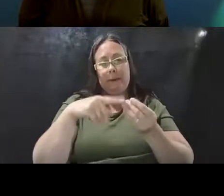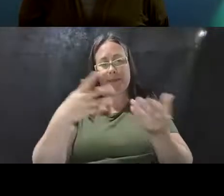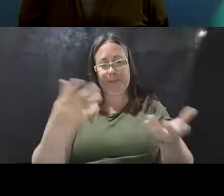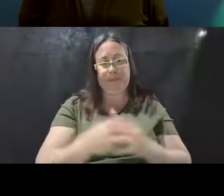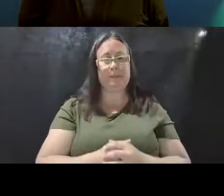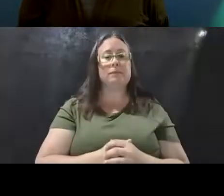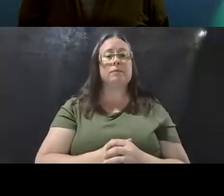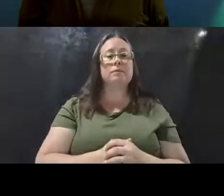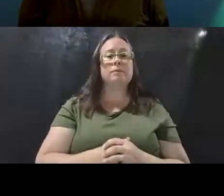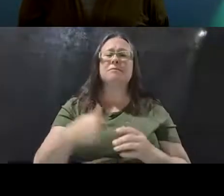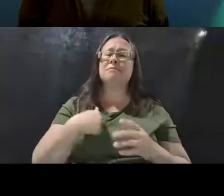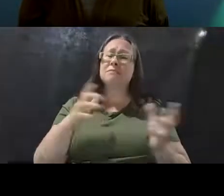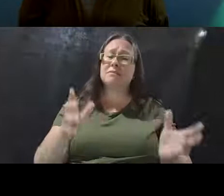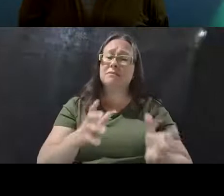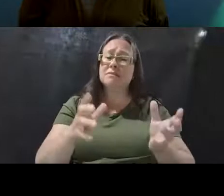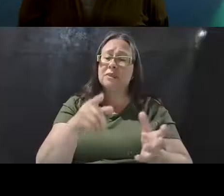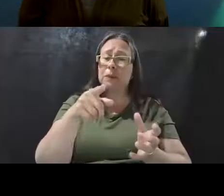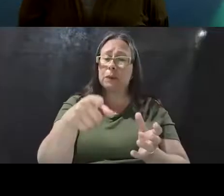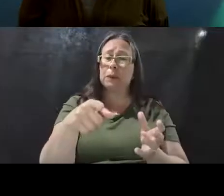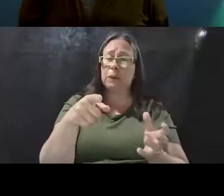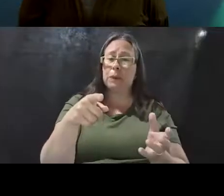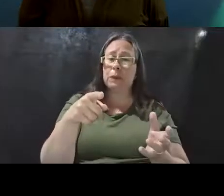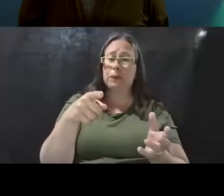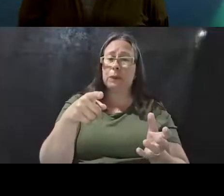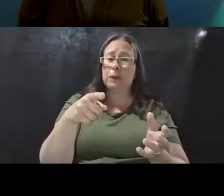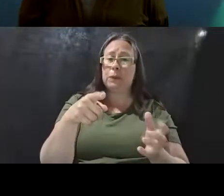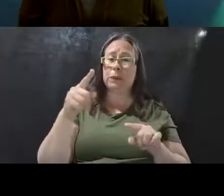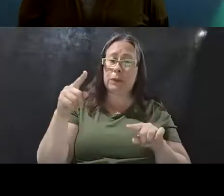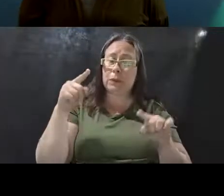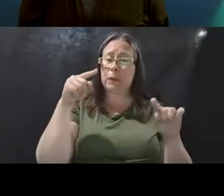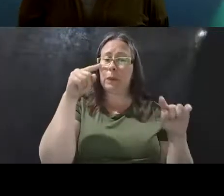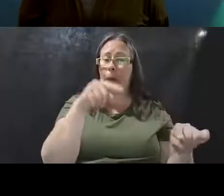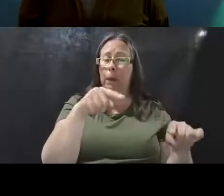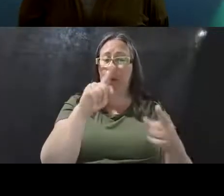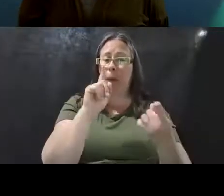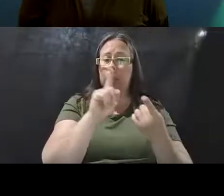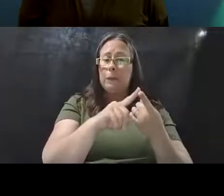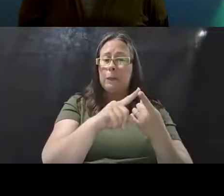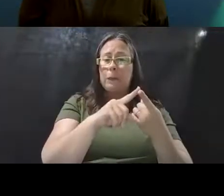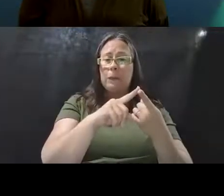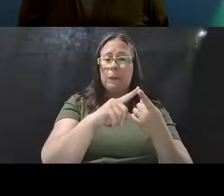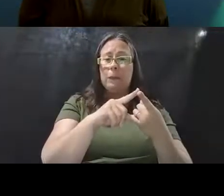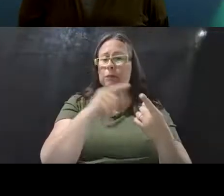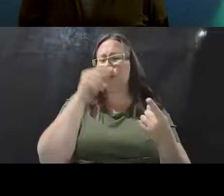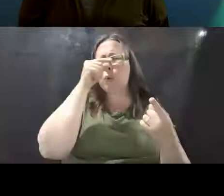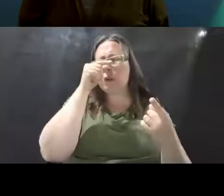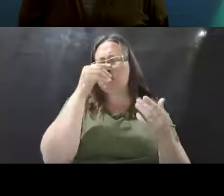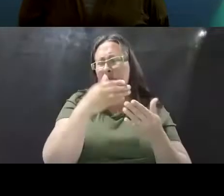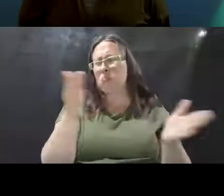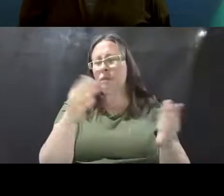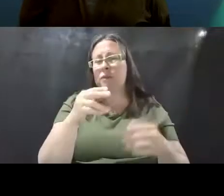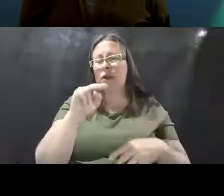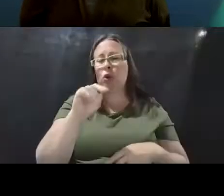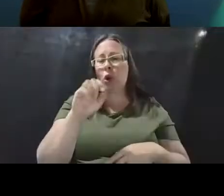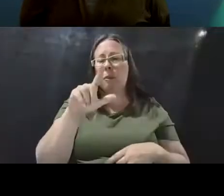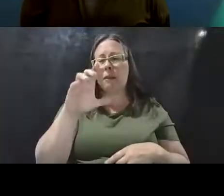So I would encourage you to actually go to just Google Nobel